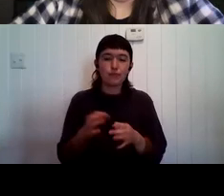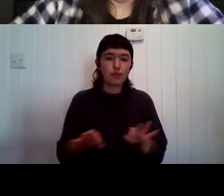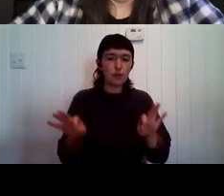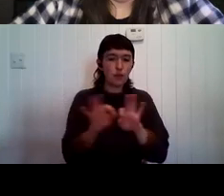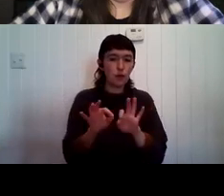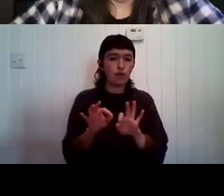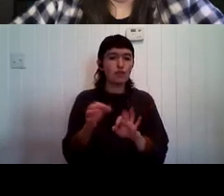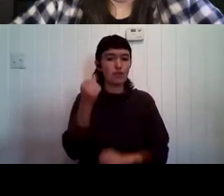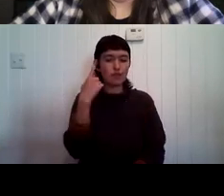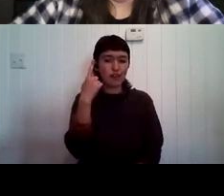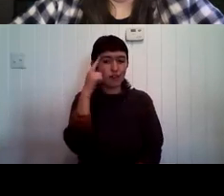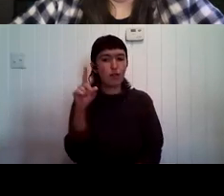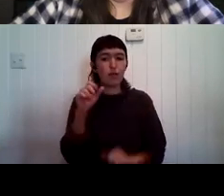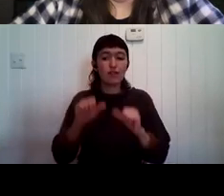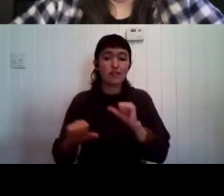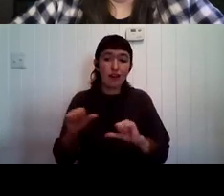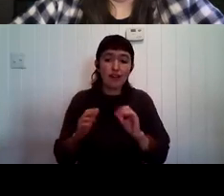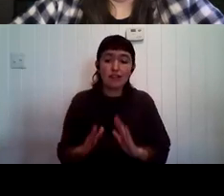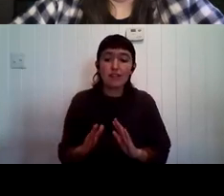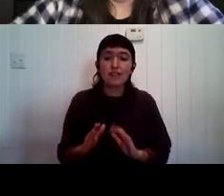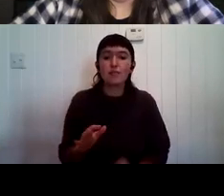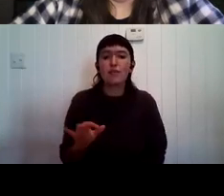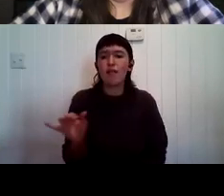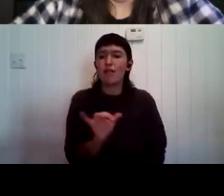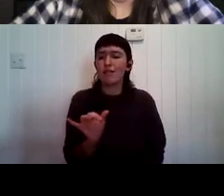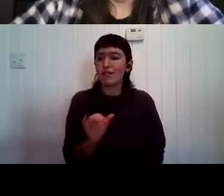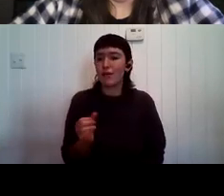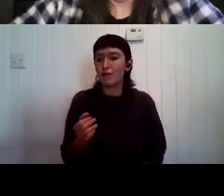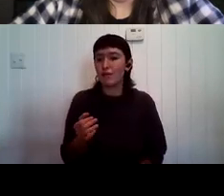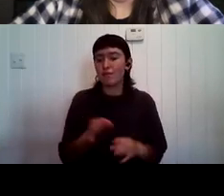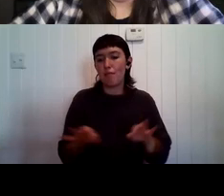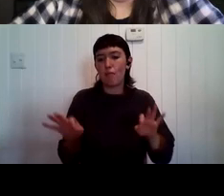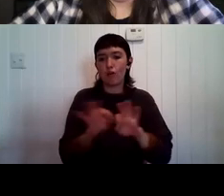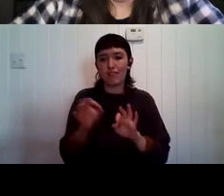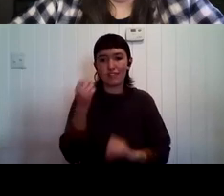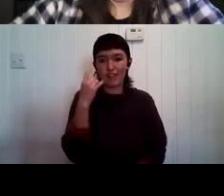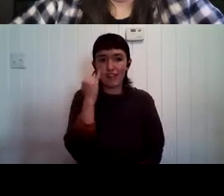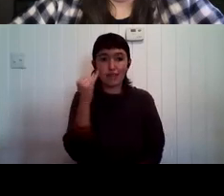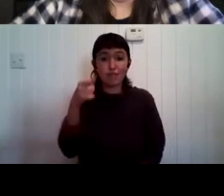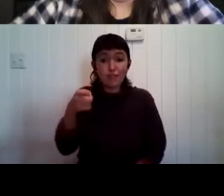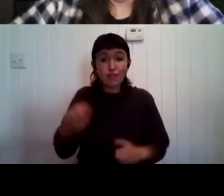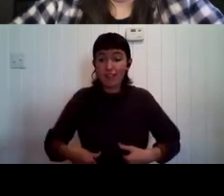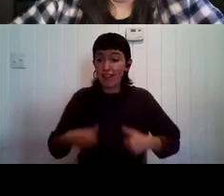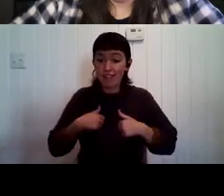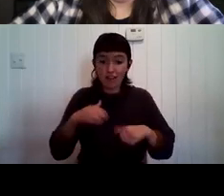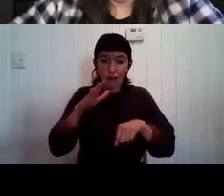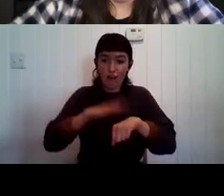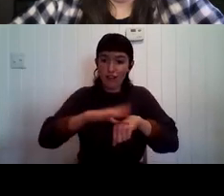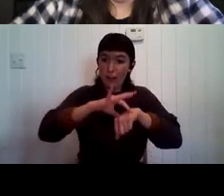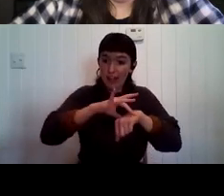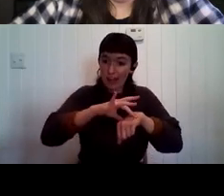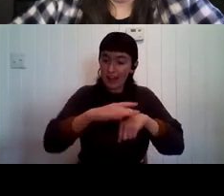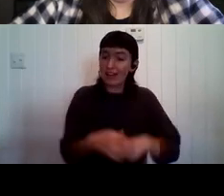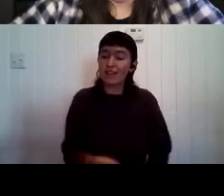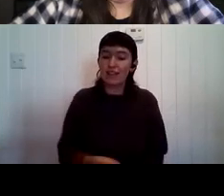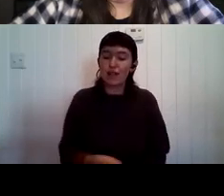of course, scientists, but it's really important to understand if you are living on this planet, right? Because ultimately, how we treat